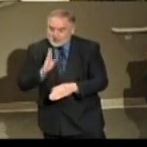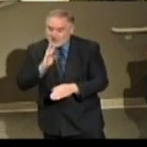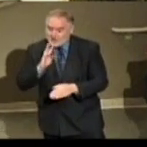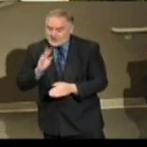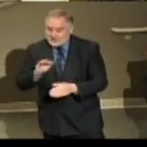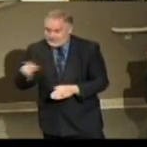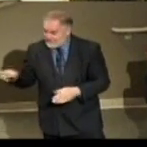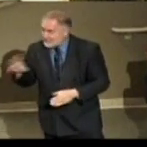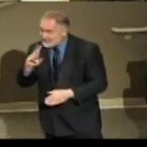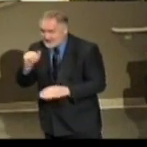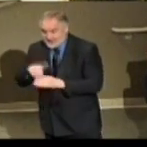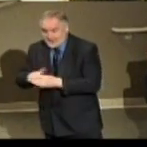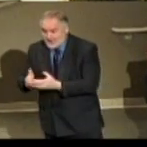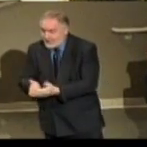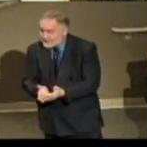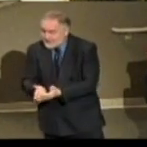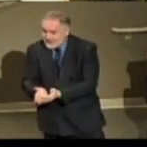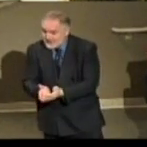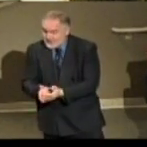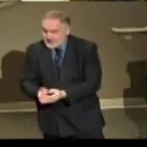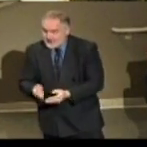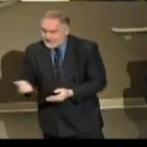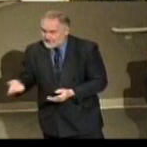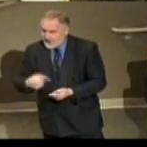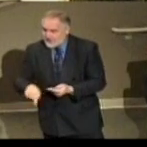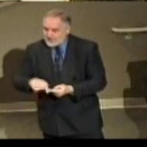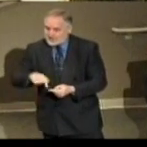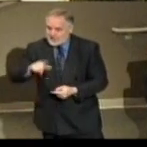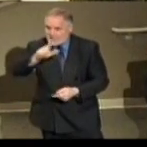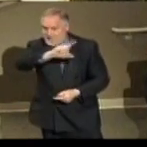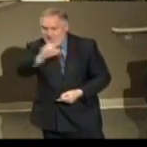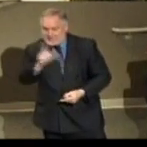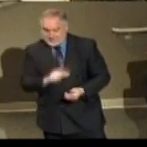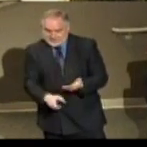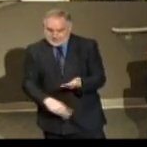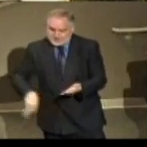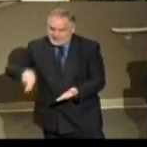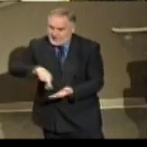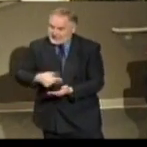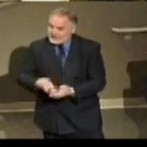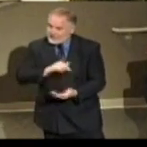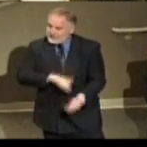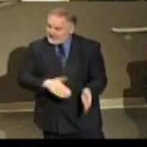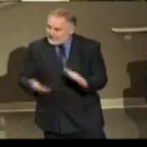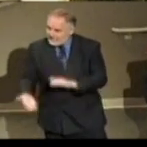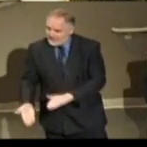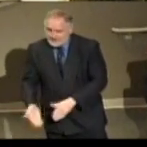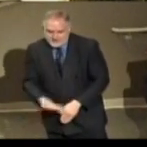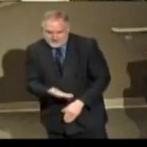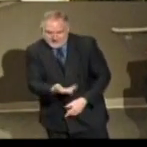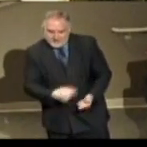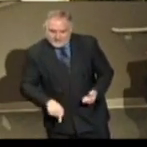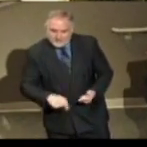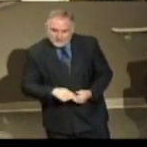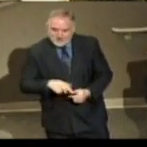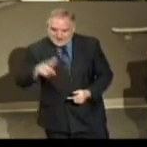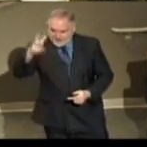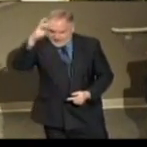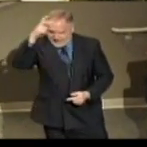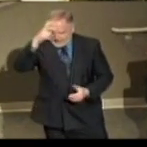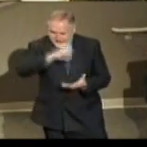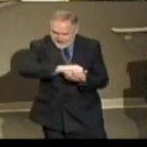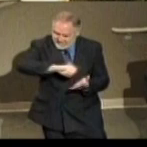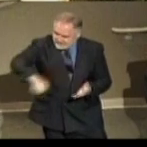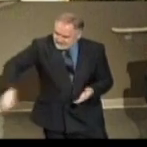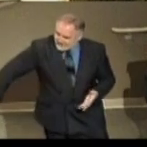boat. He was there when Lazarus was raised from the dead. He was there when demons were